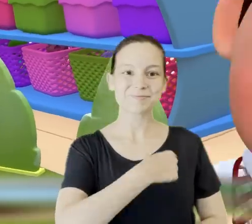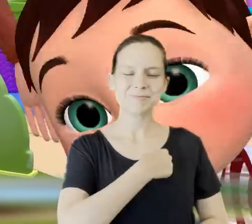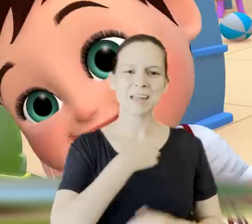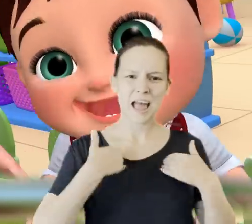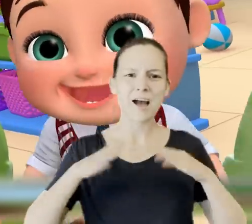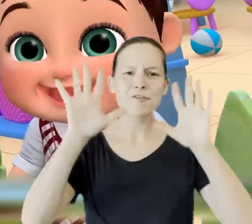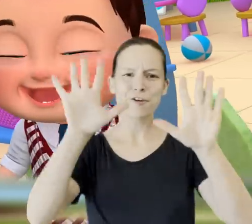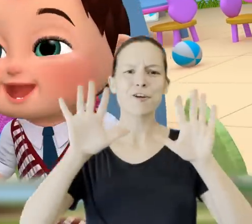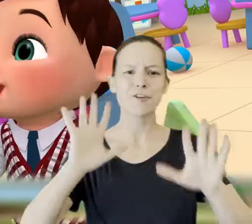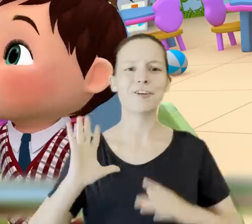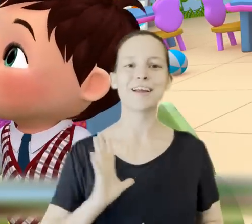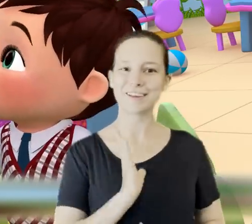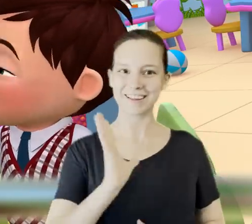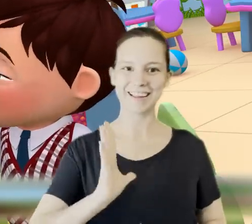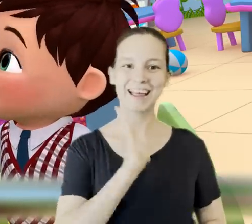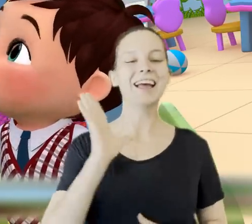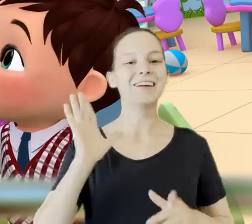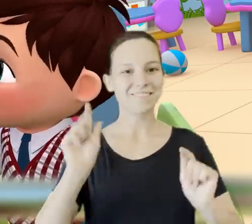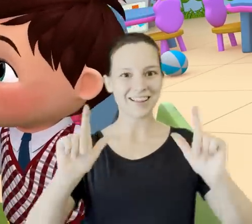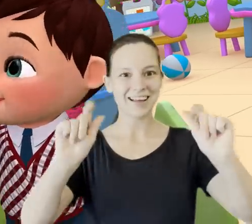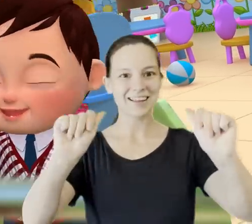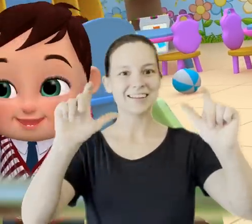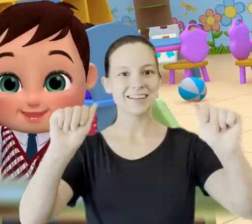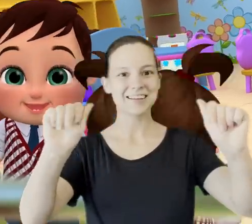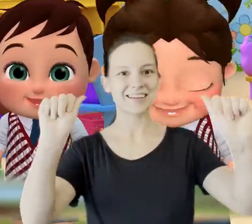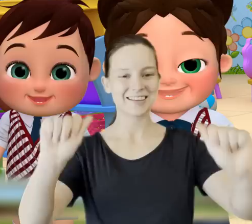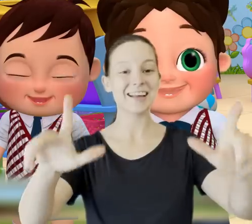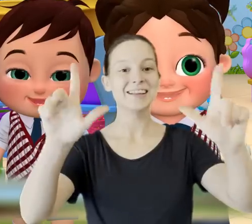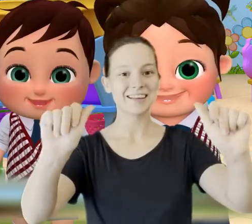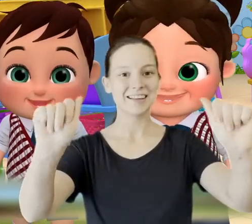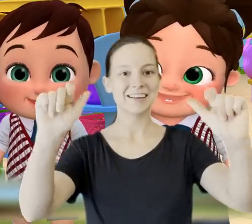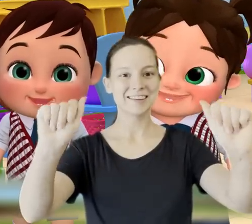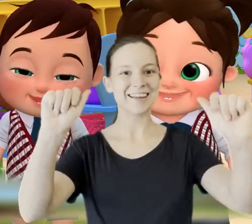great manners are what we do